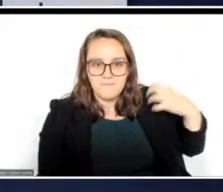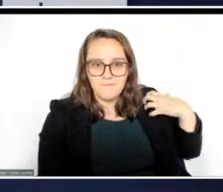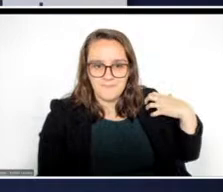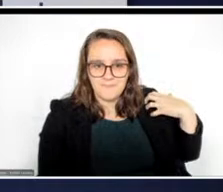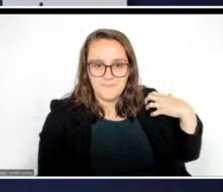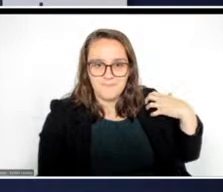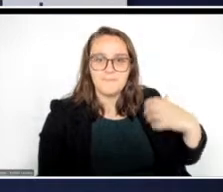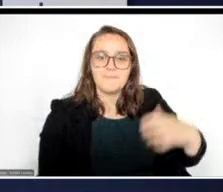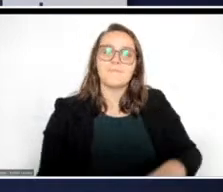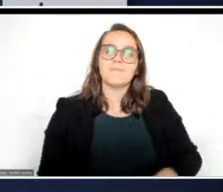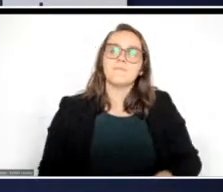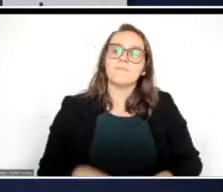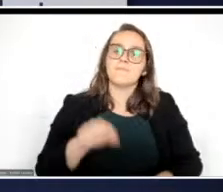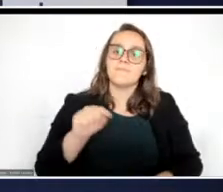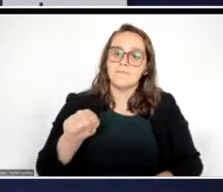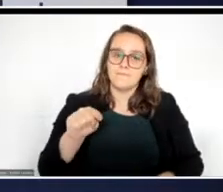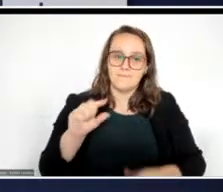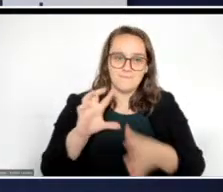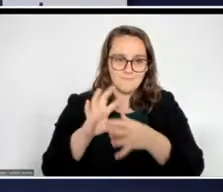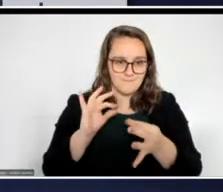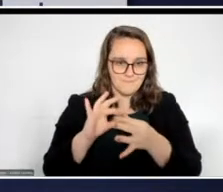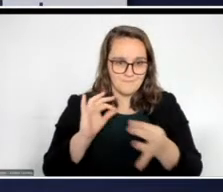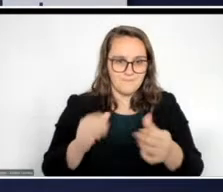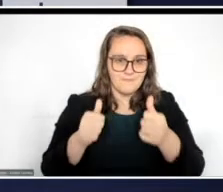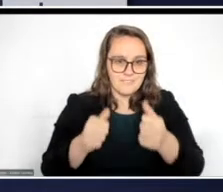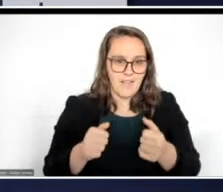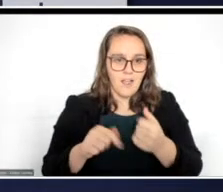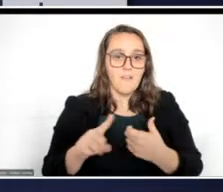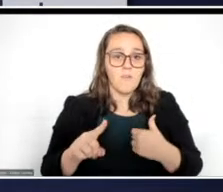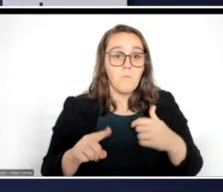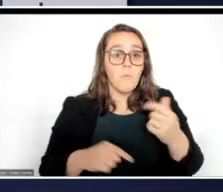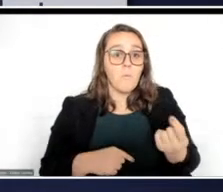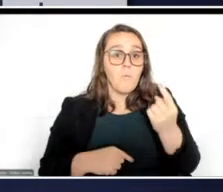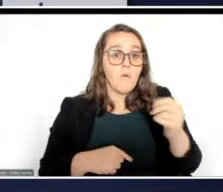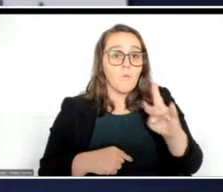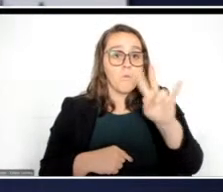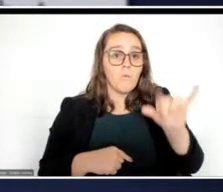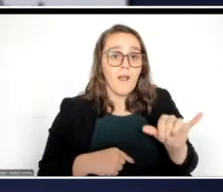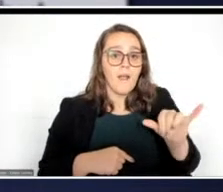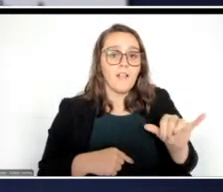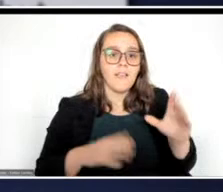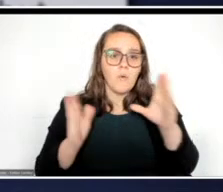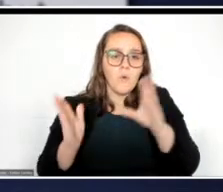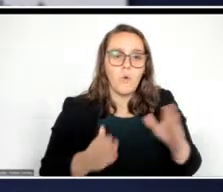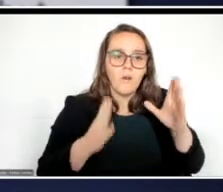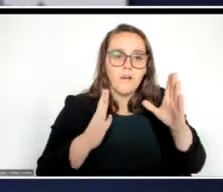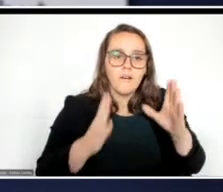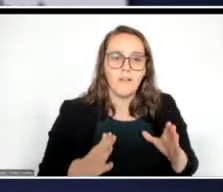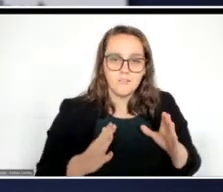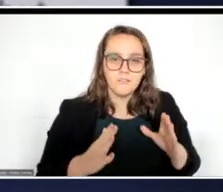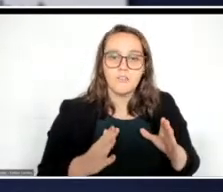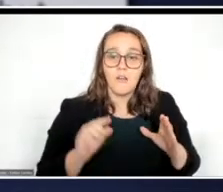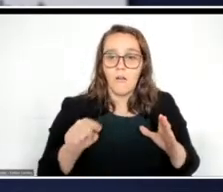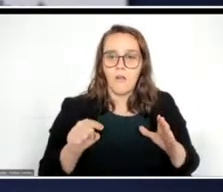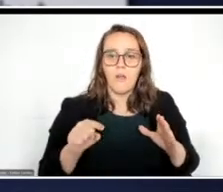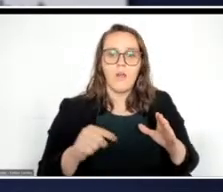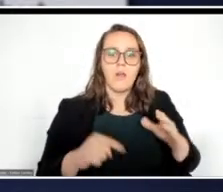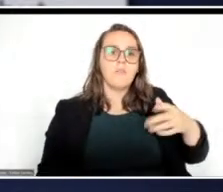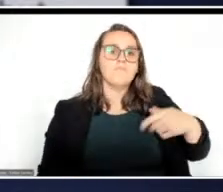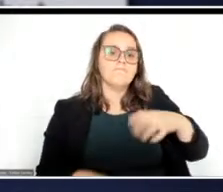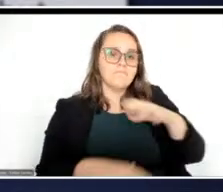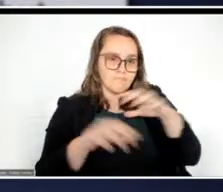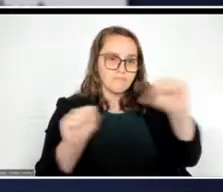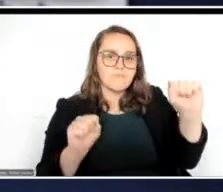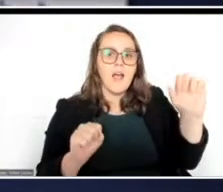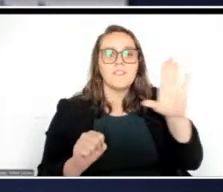We obtained a text message that one rally organizer sent on January 4th. In part, it reads that, quote, POTUS is going to have